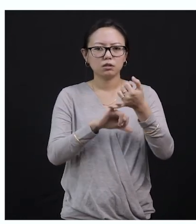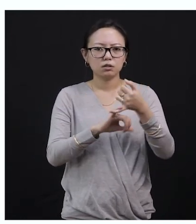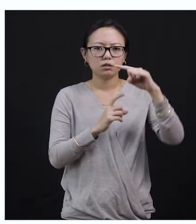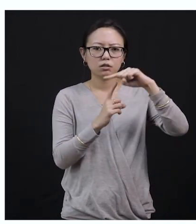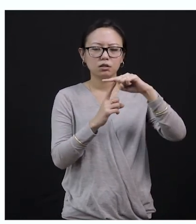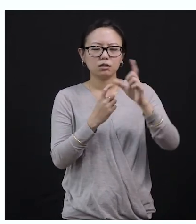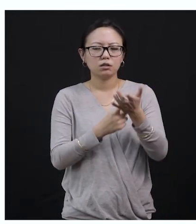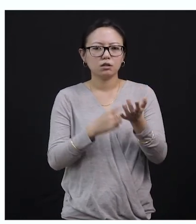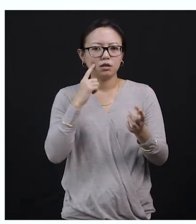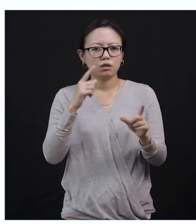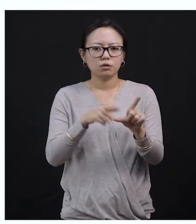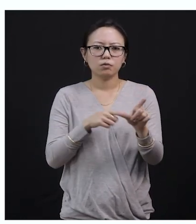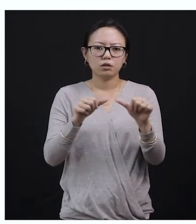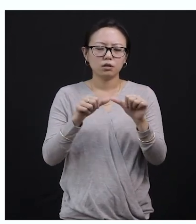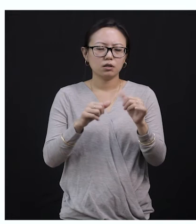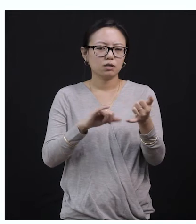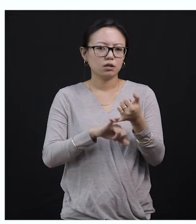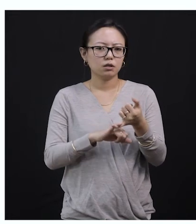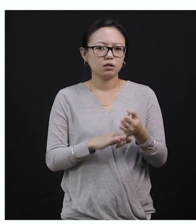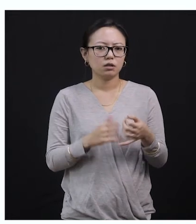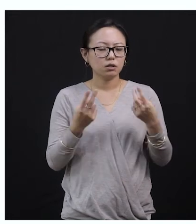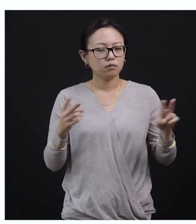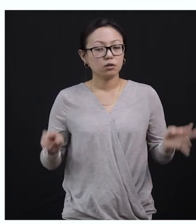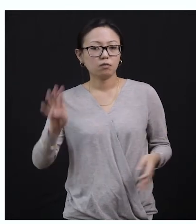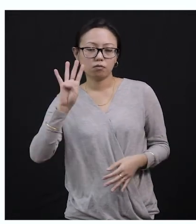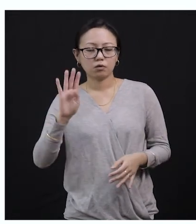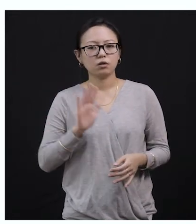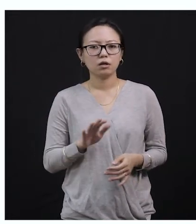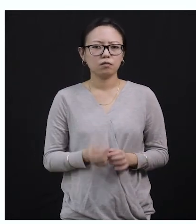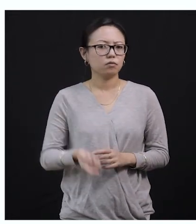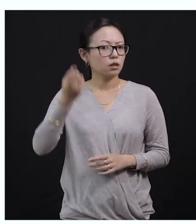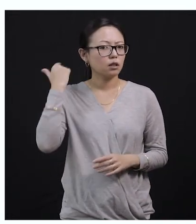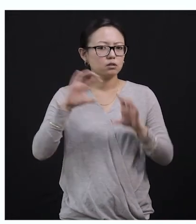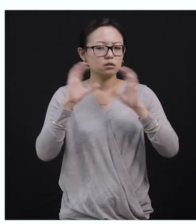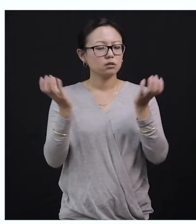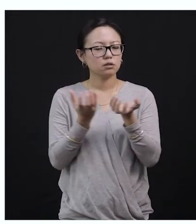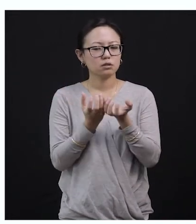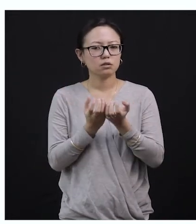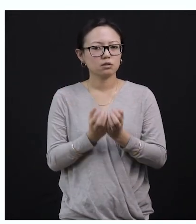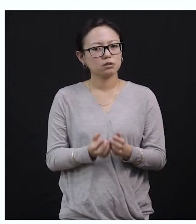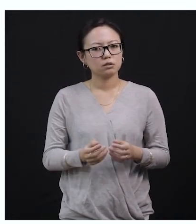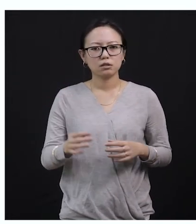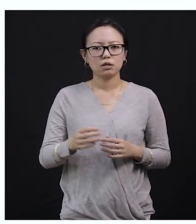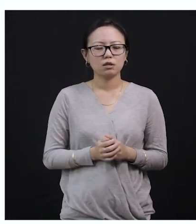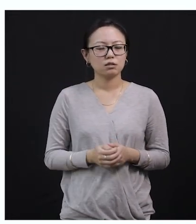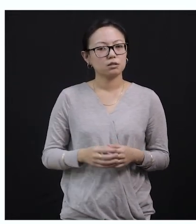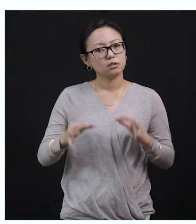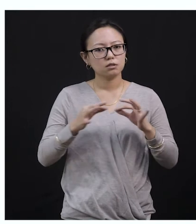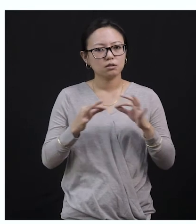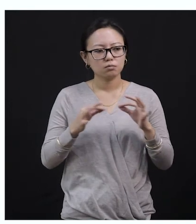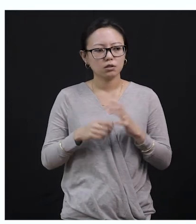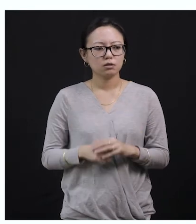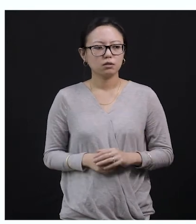works accordingly, all right? I have explained to you in the previous topic that was in Vedic culture also, right? Then there were